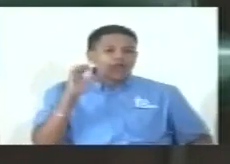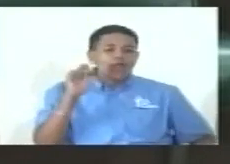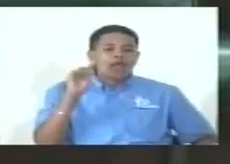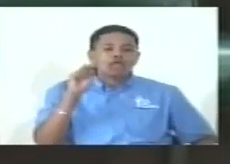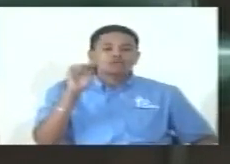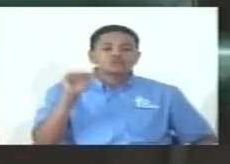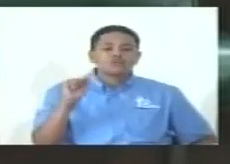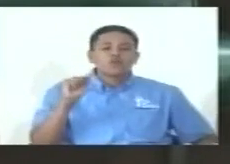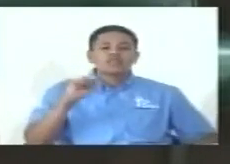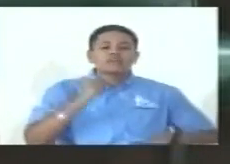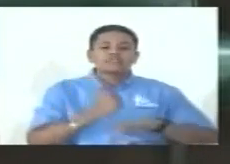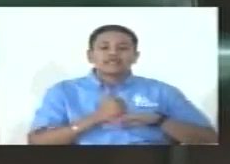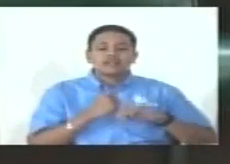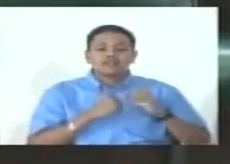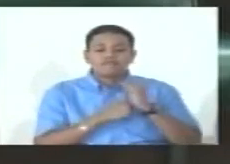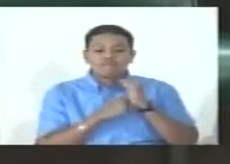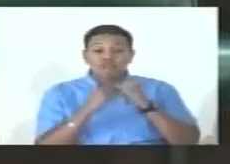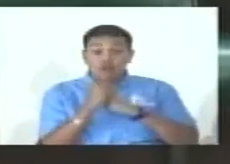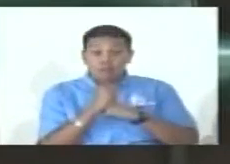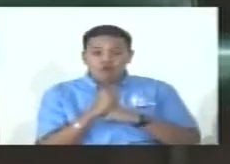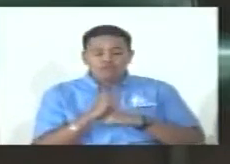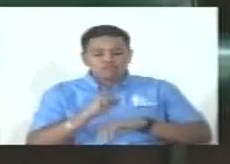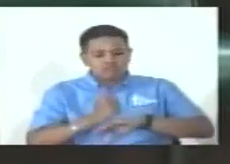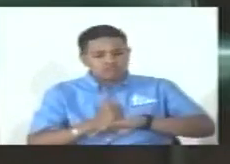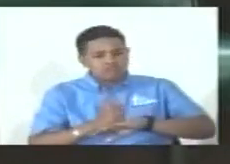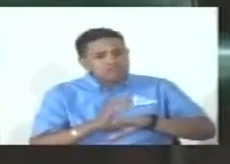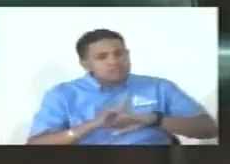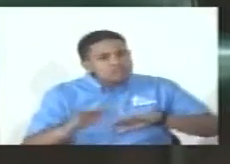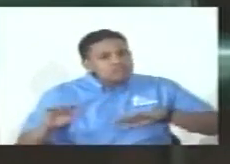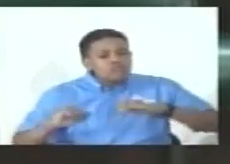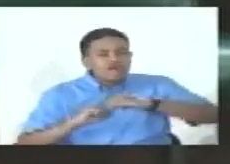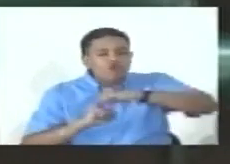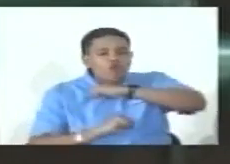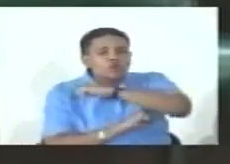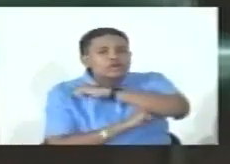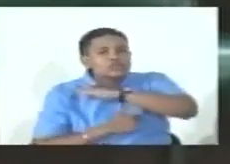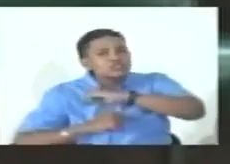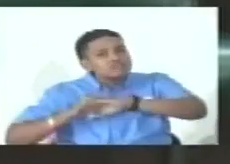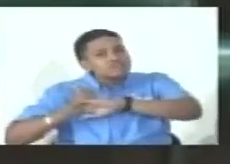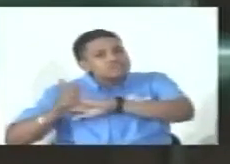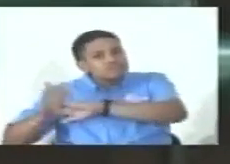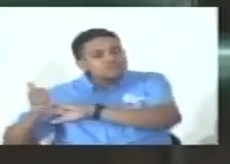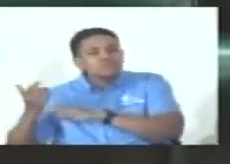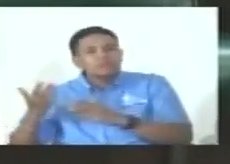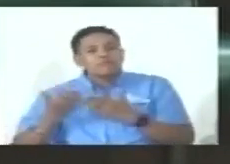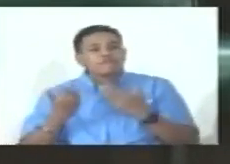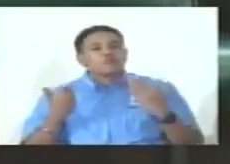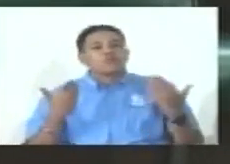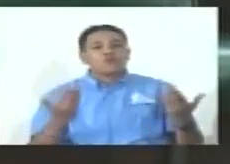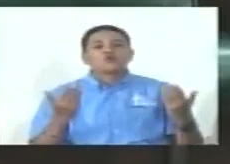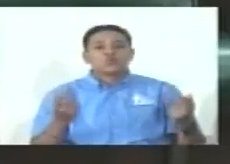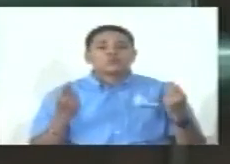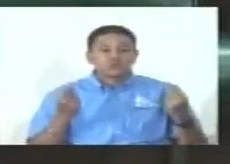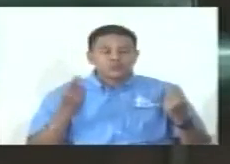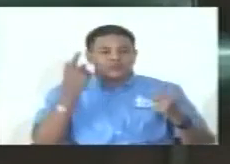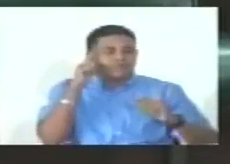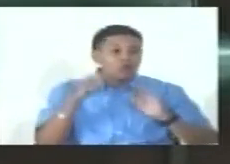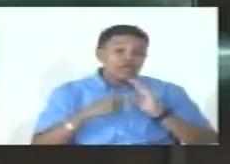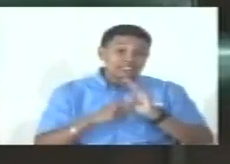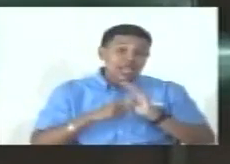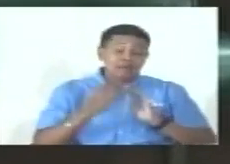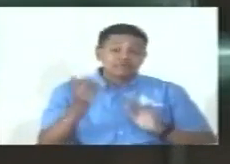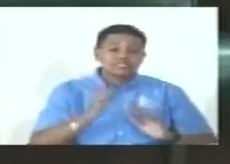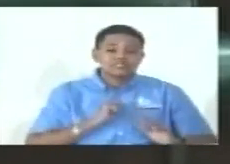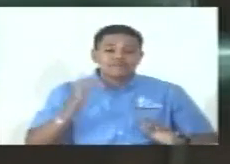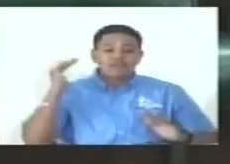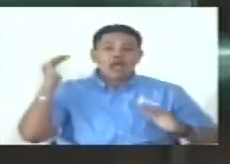framework, a very critical framework, for what it had to do. And for example,